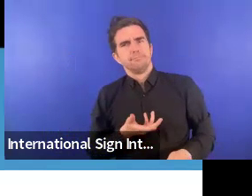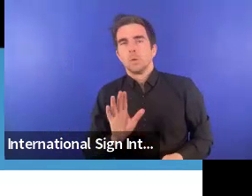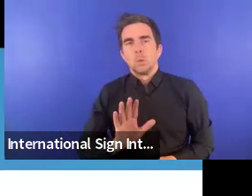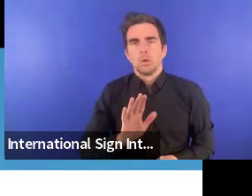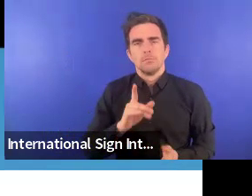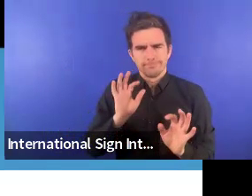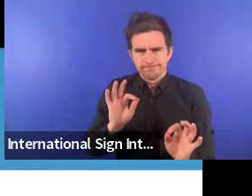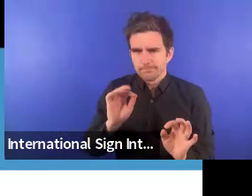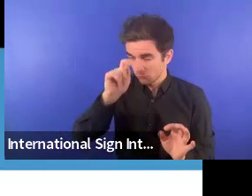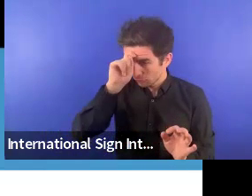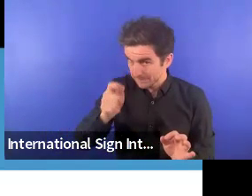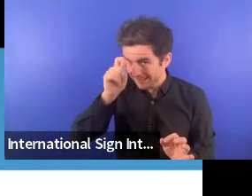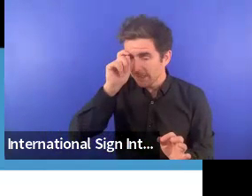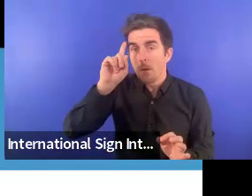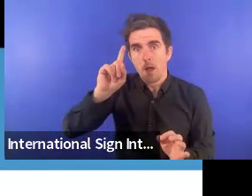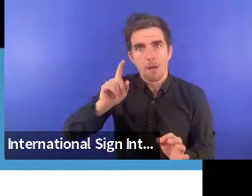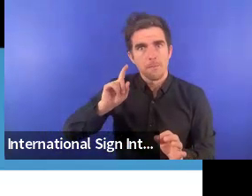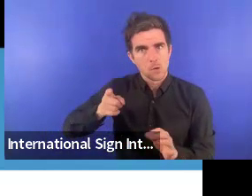Can